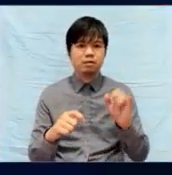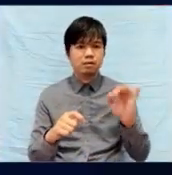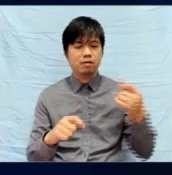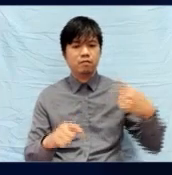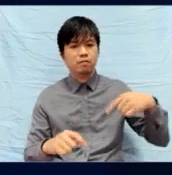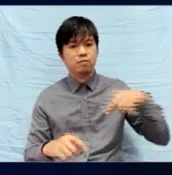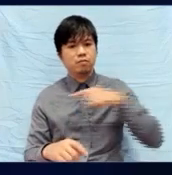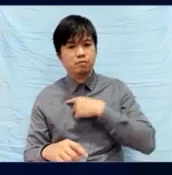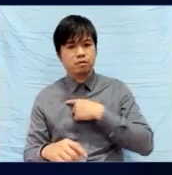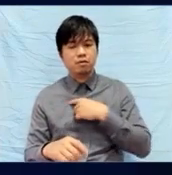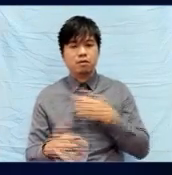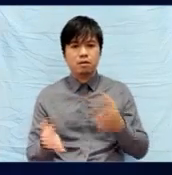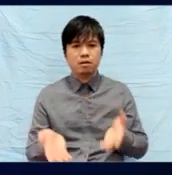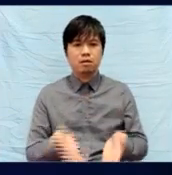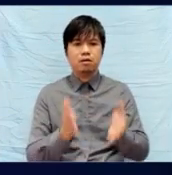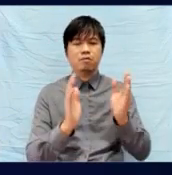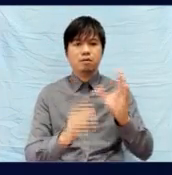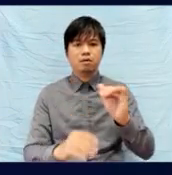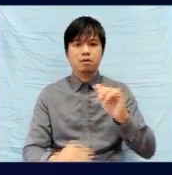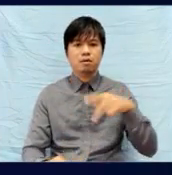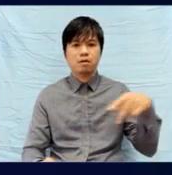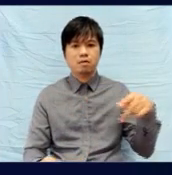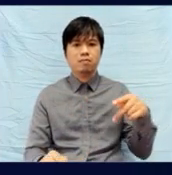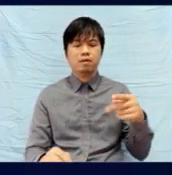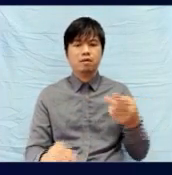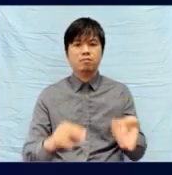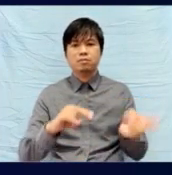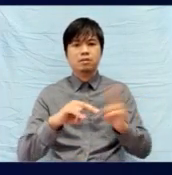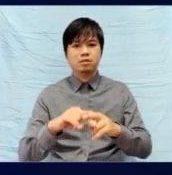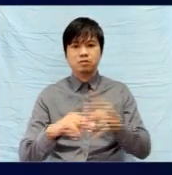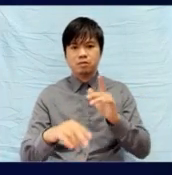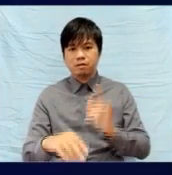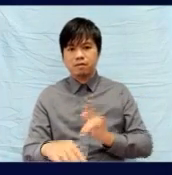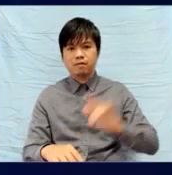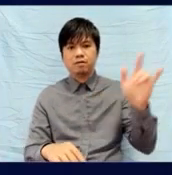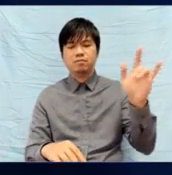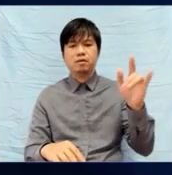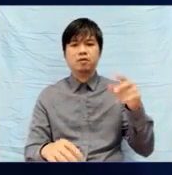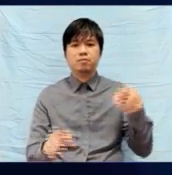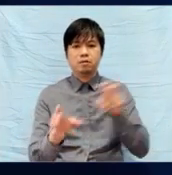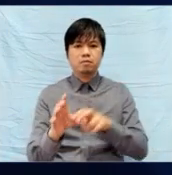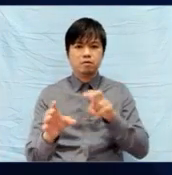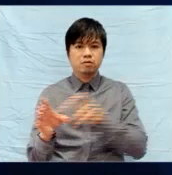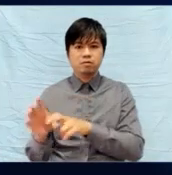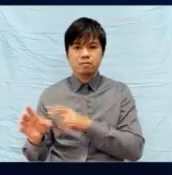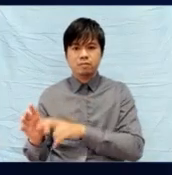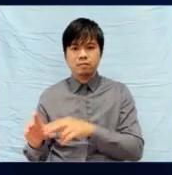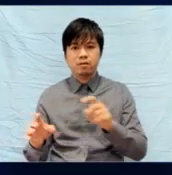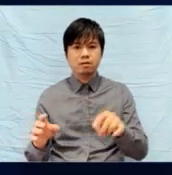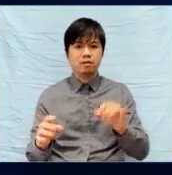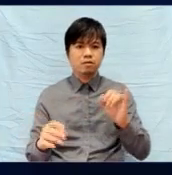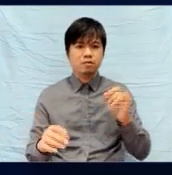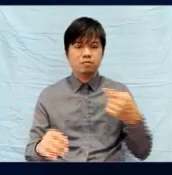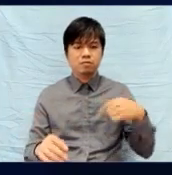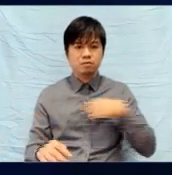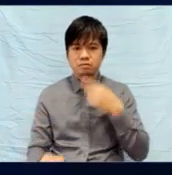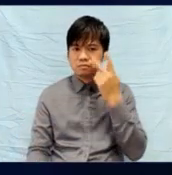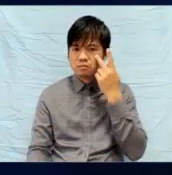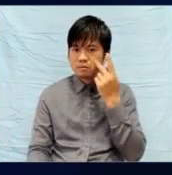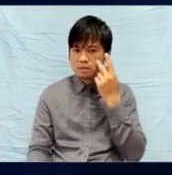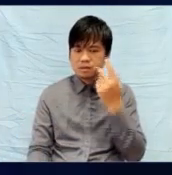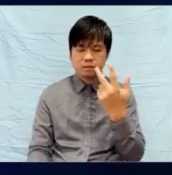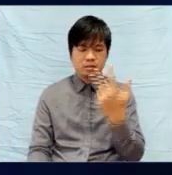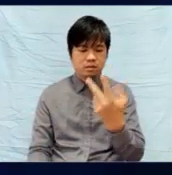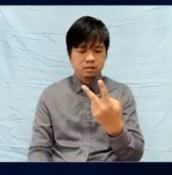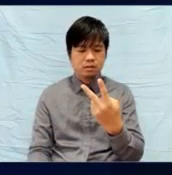flights to address those passengers whose flights were affected yesterday. We're looking at some 3 to 5